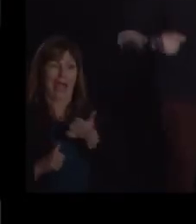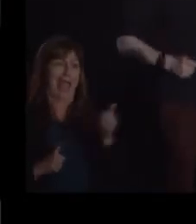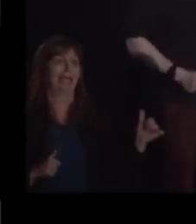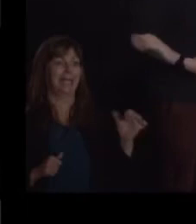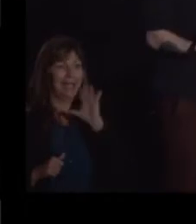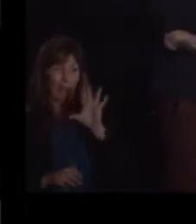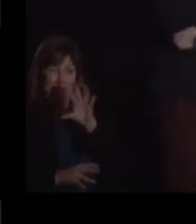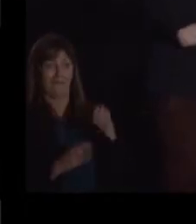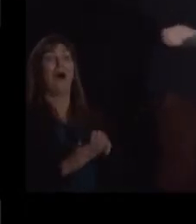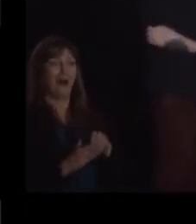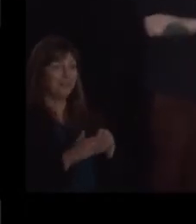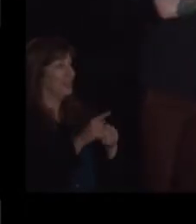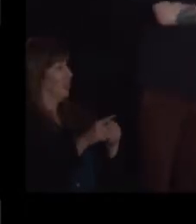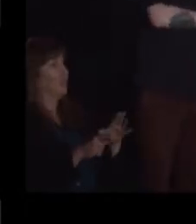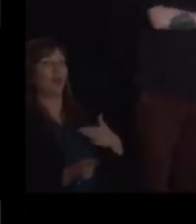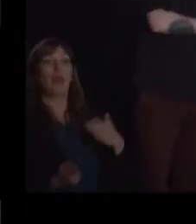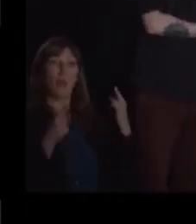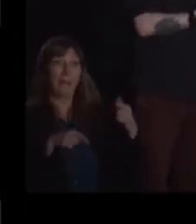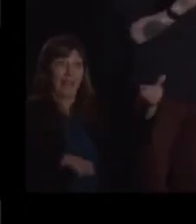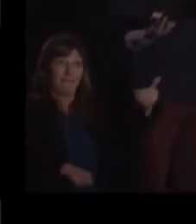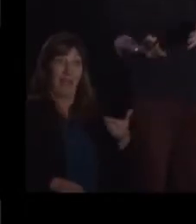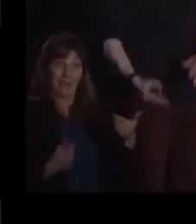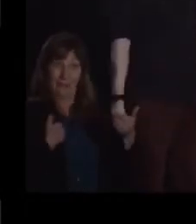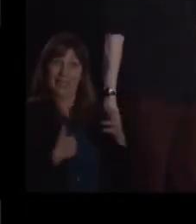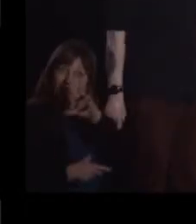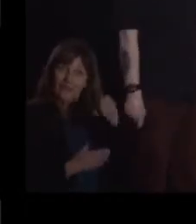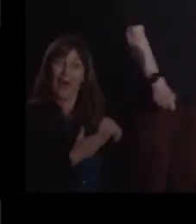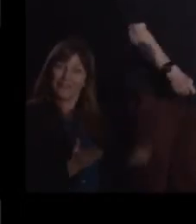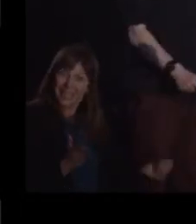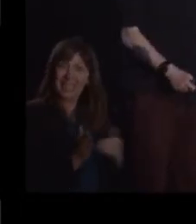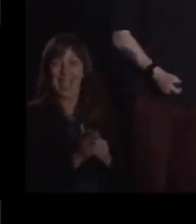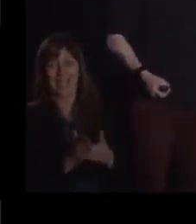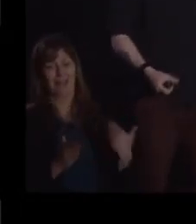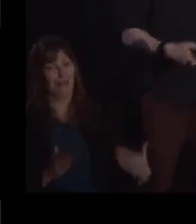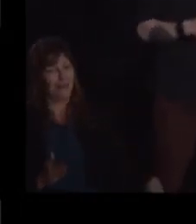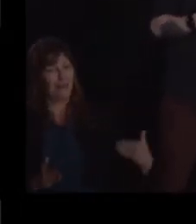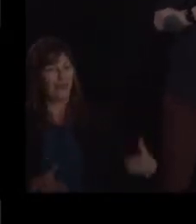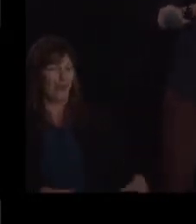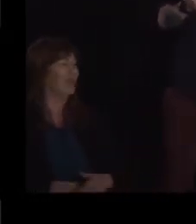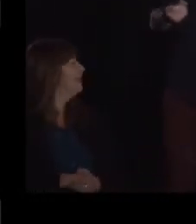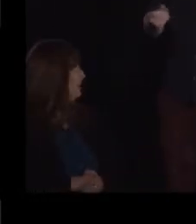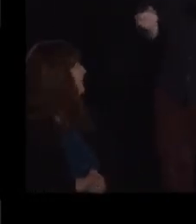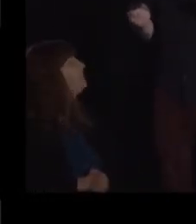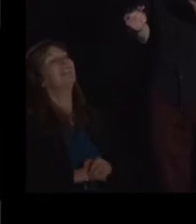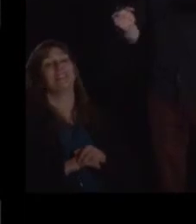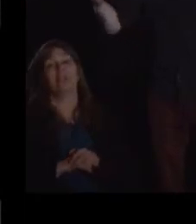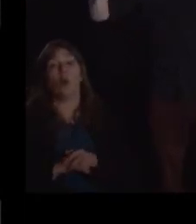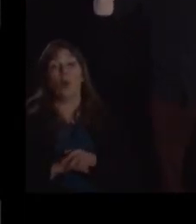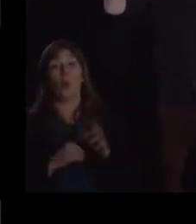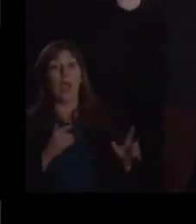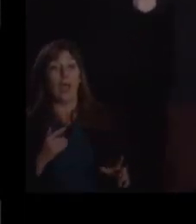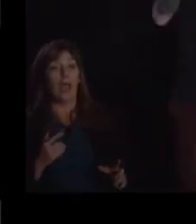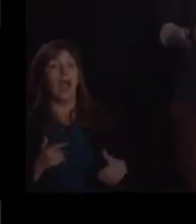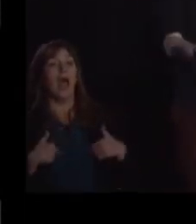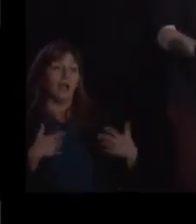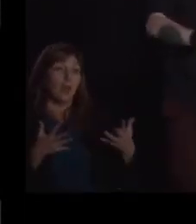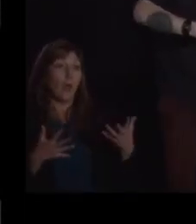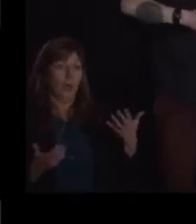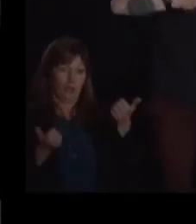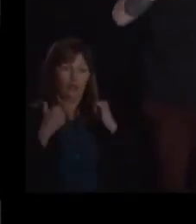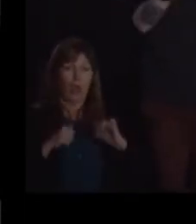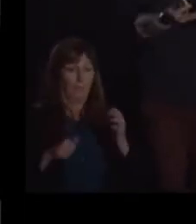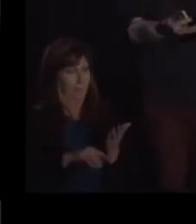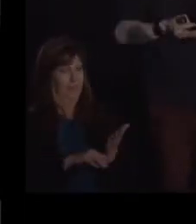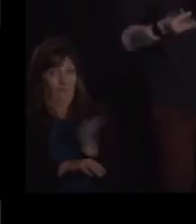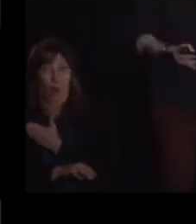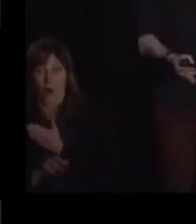do, anything, it was really lovely. I got an invite this time, so I was asked to be part of it, and it was just like, you then want to surpass everything